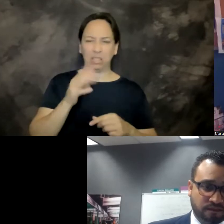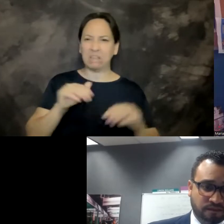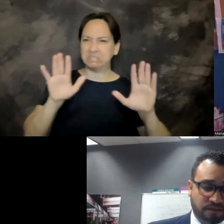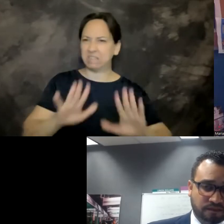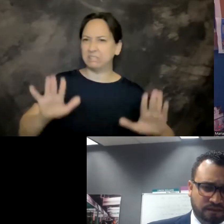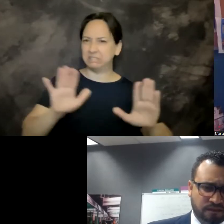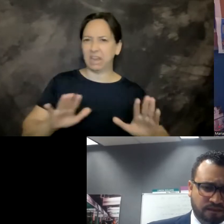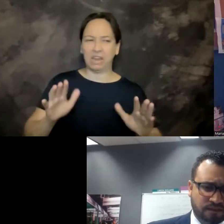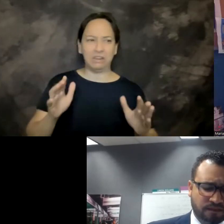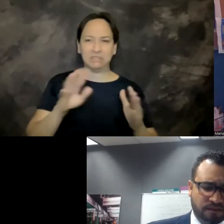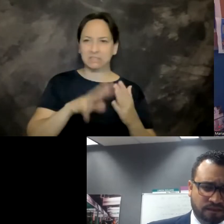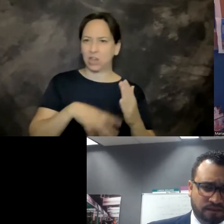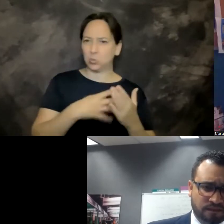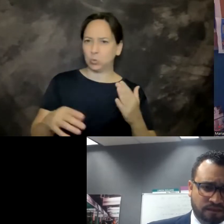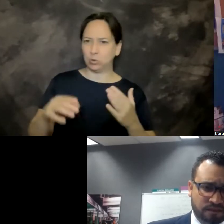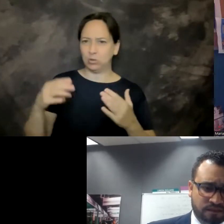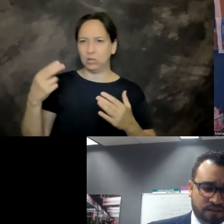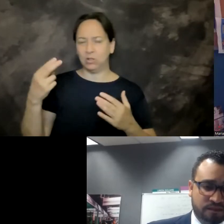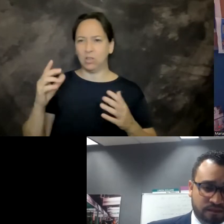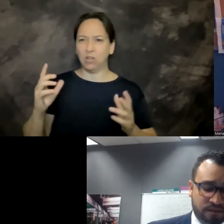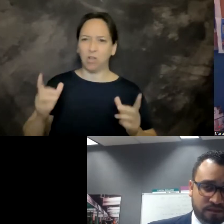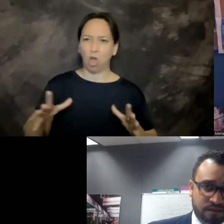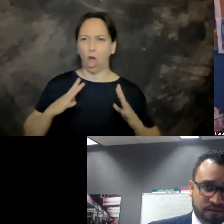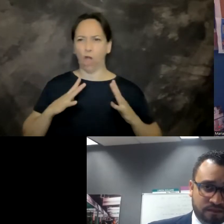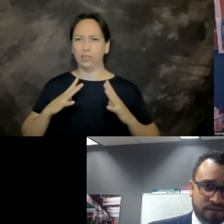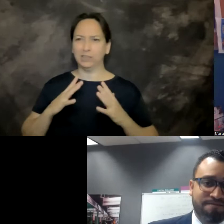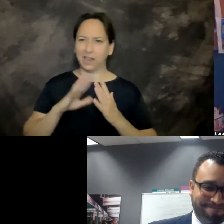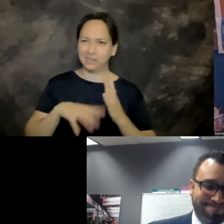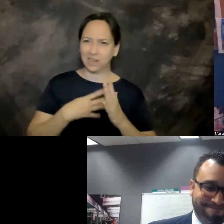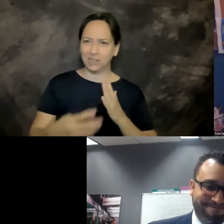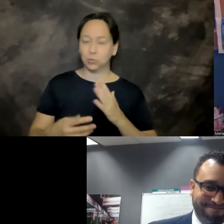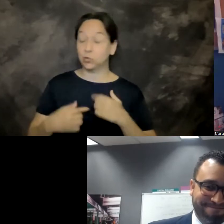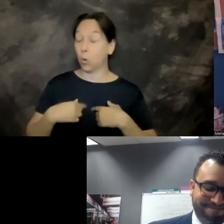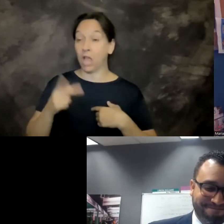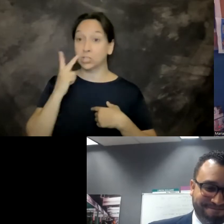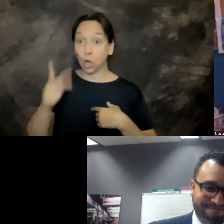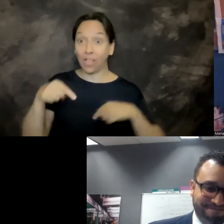was my first time hearing it. So when I saw this meeting, I was like, this is the perfect time to ask that question.